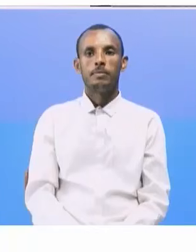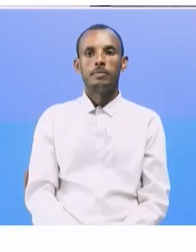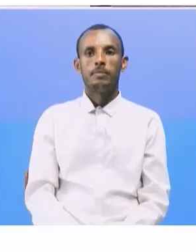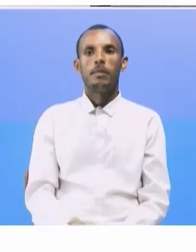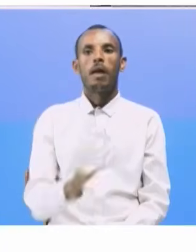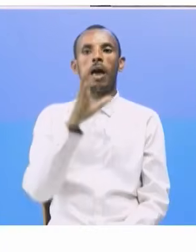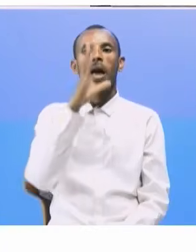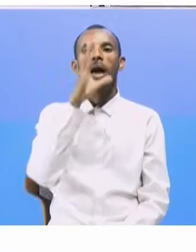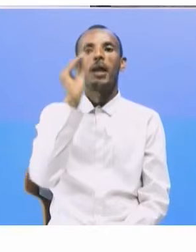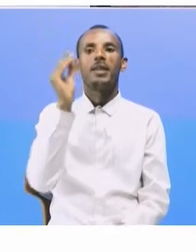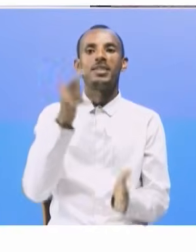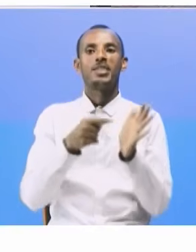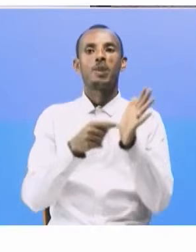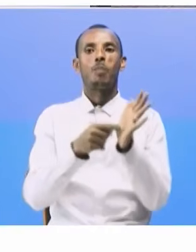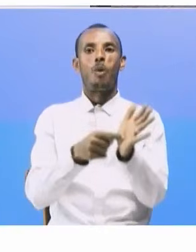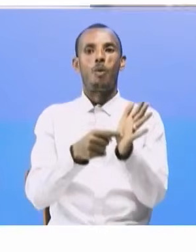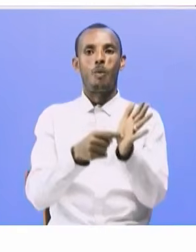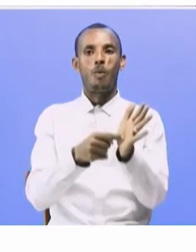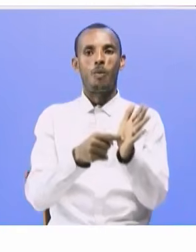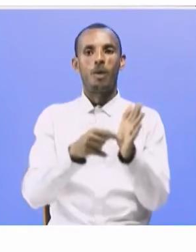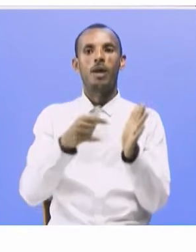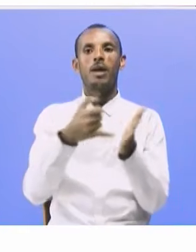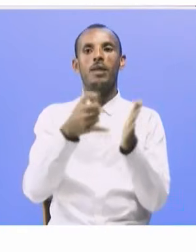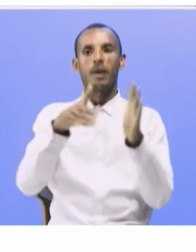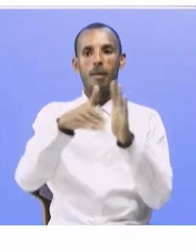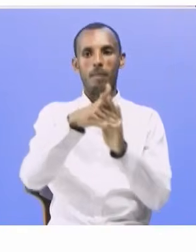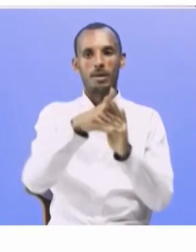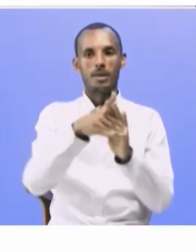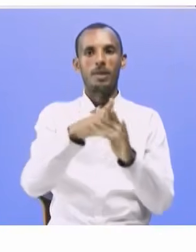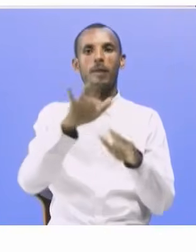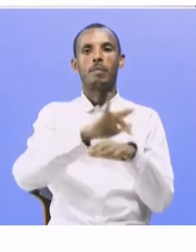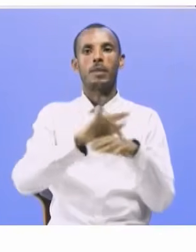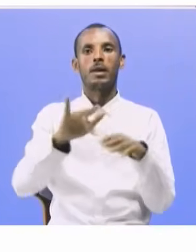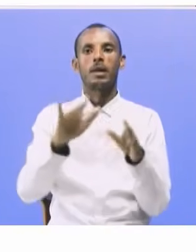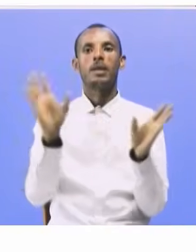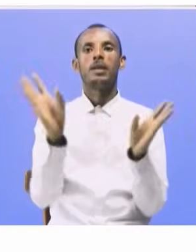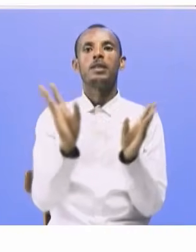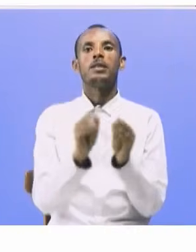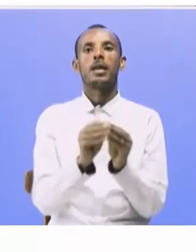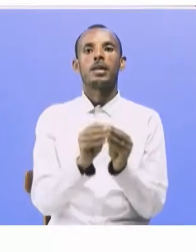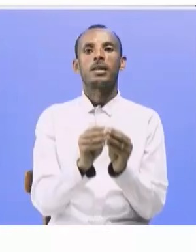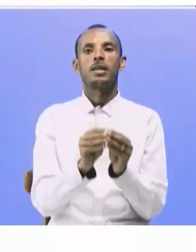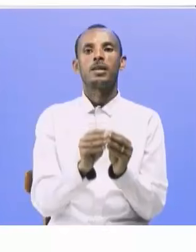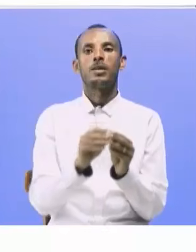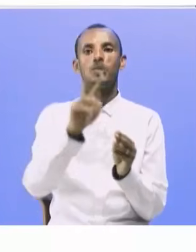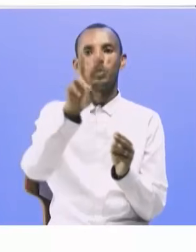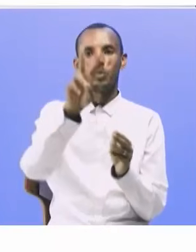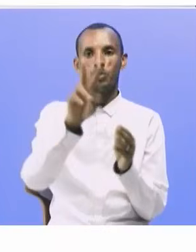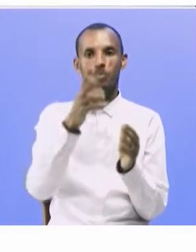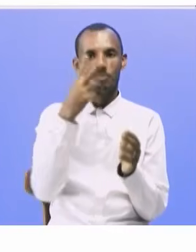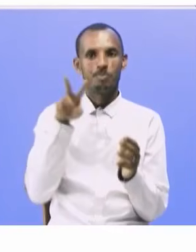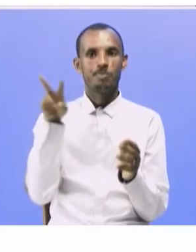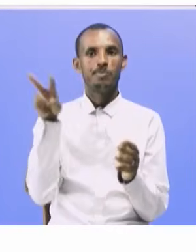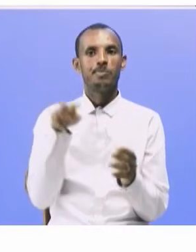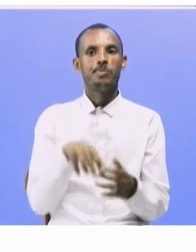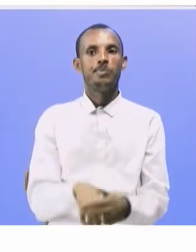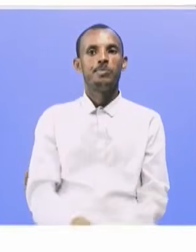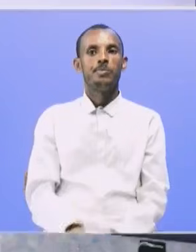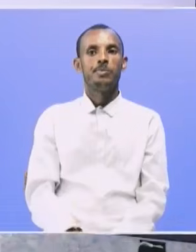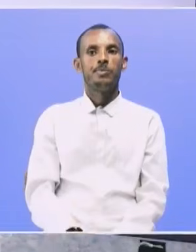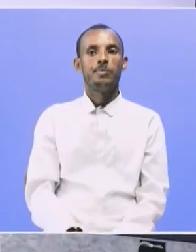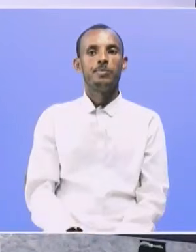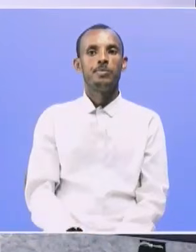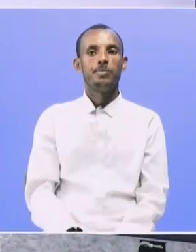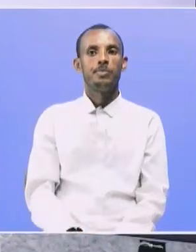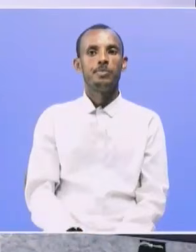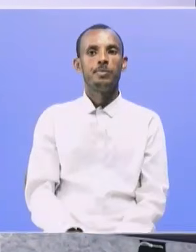And symbolically, we represent empty set using this symbol or this symbol. We use this